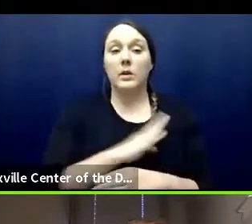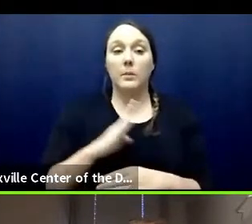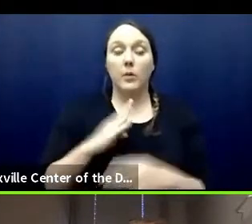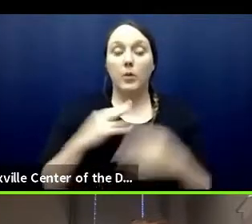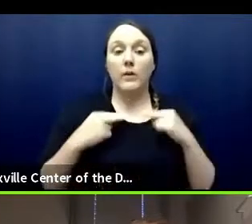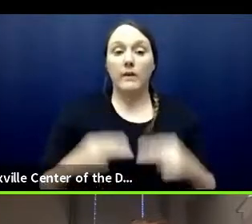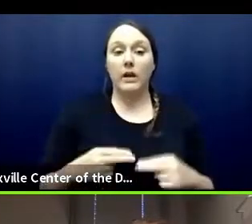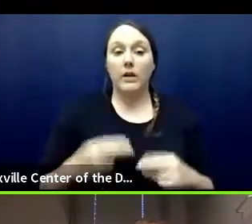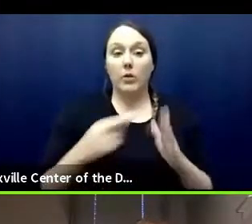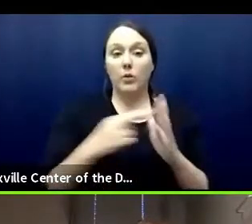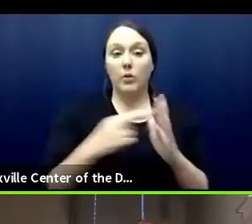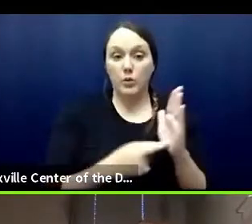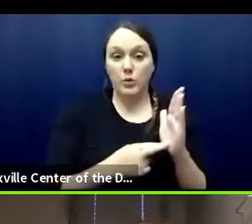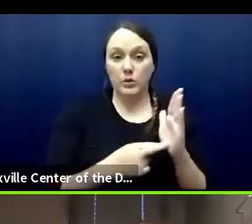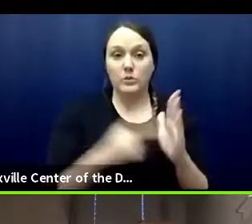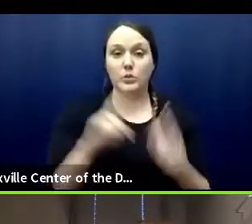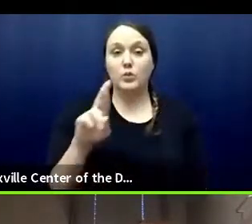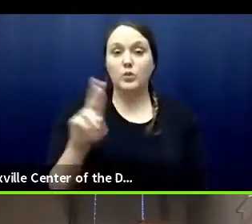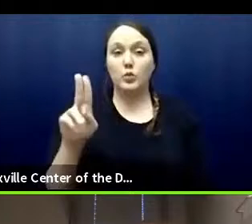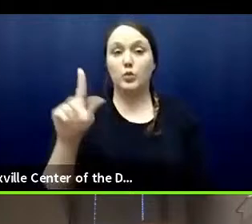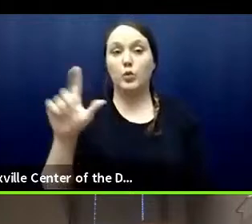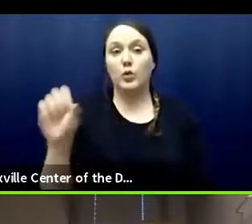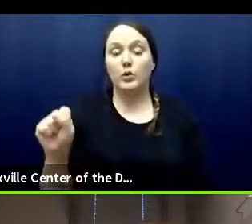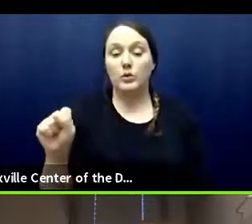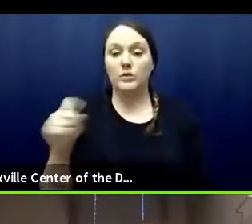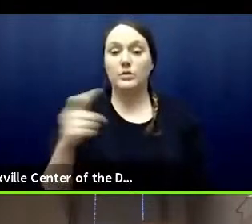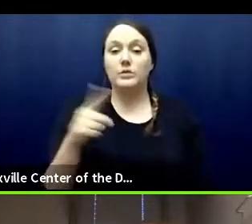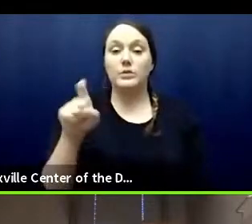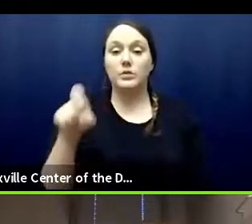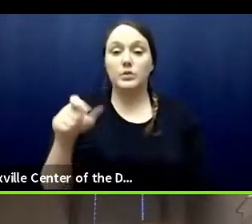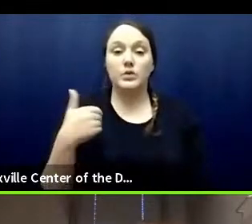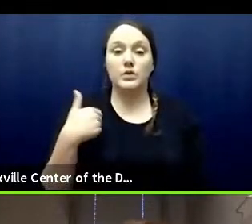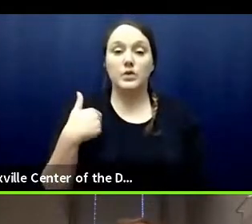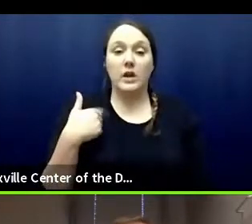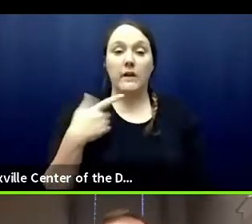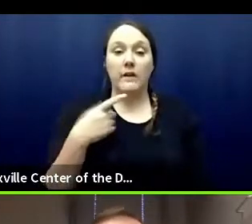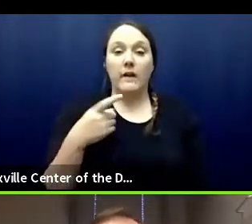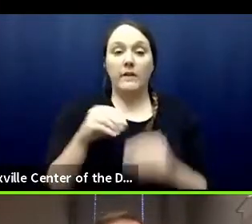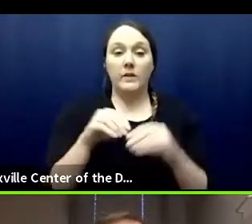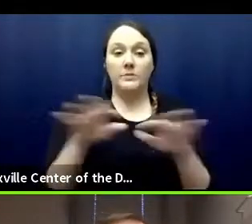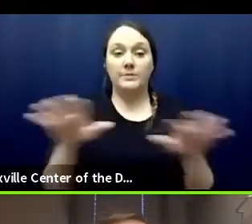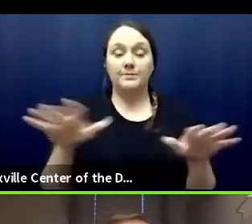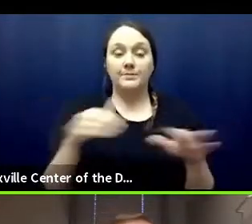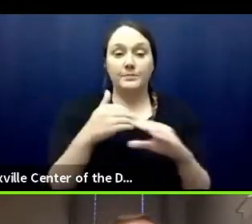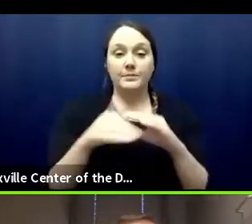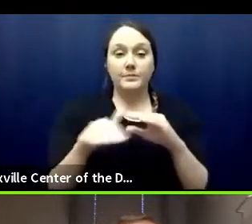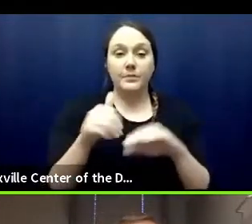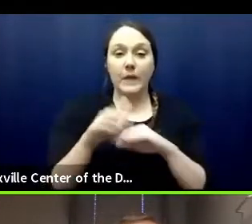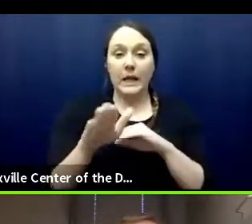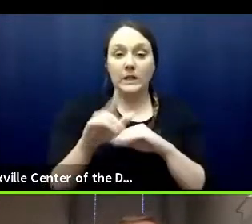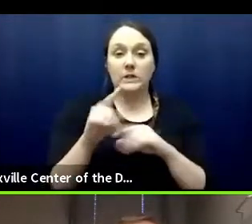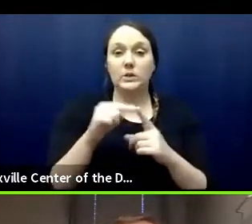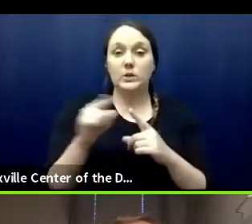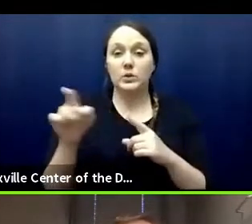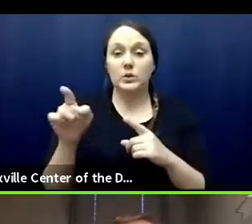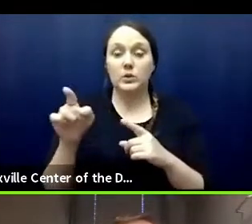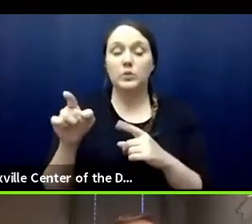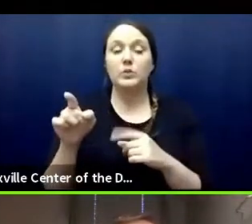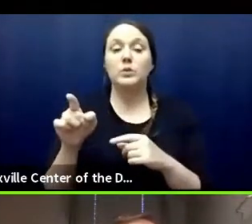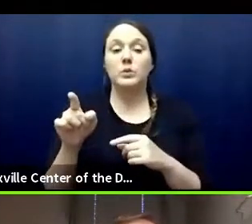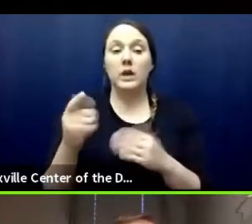of Health rules. And you should have had those distributed to you as